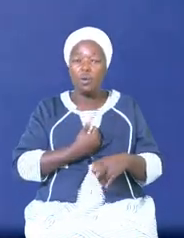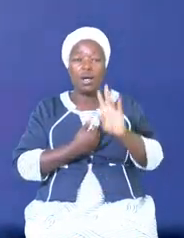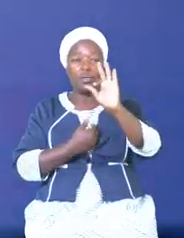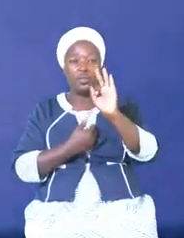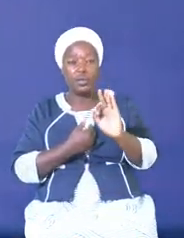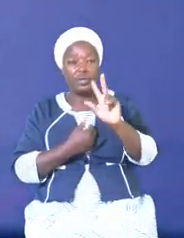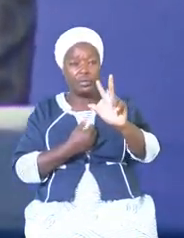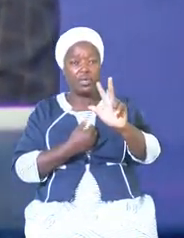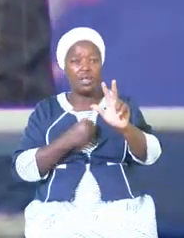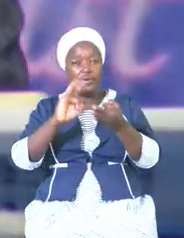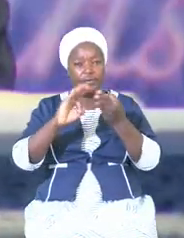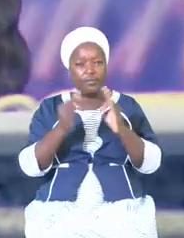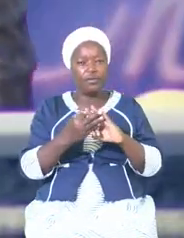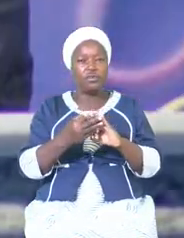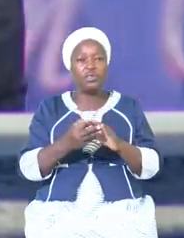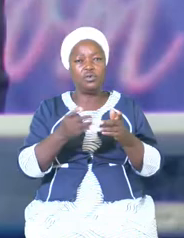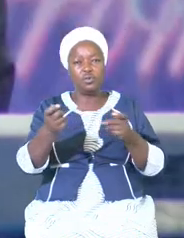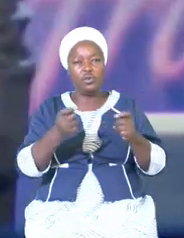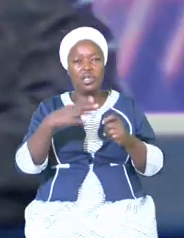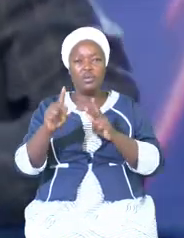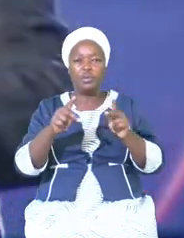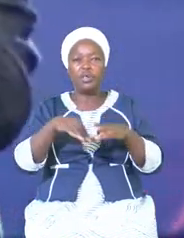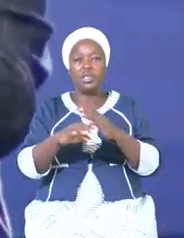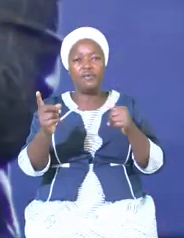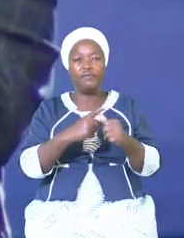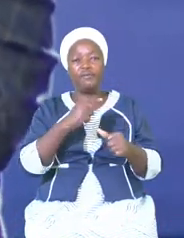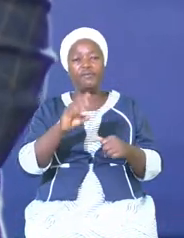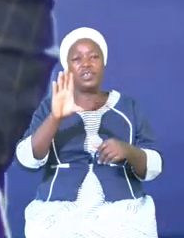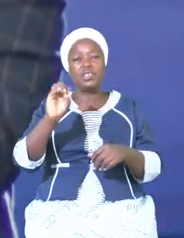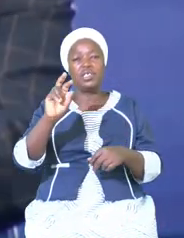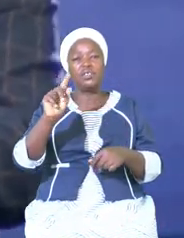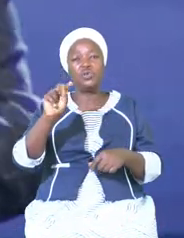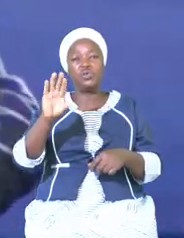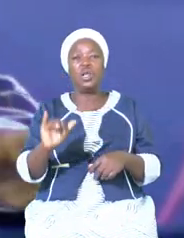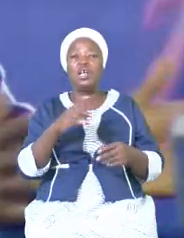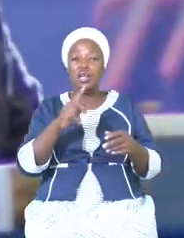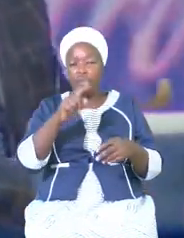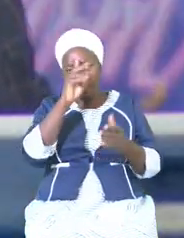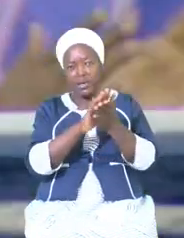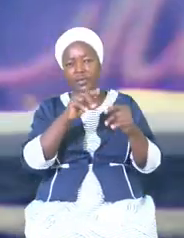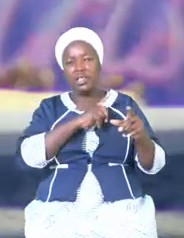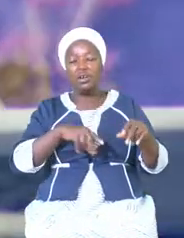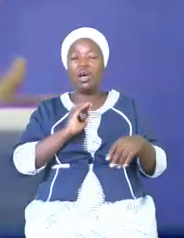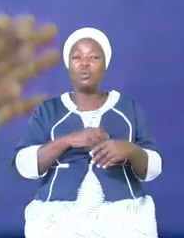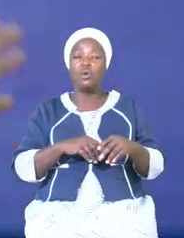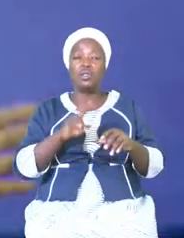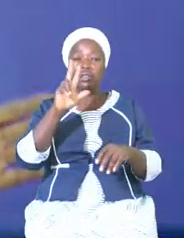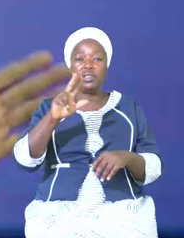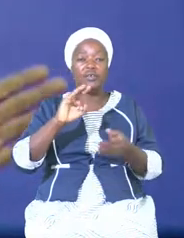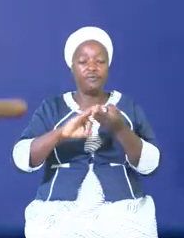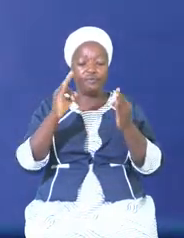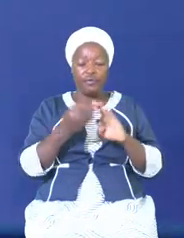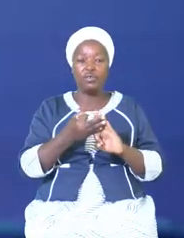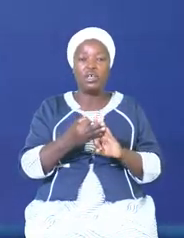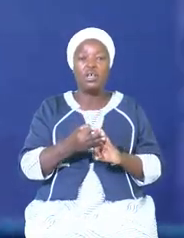dominion. The people in the first century, they believed in the Lord, our threefold dominion. And the people at this